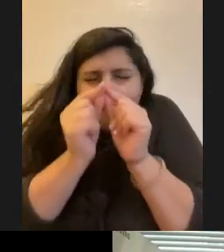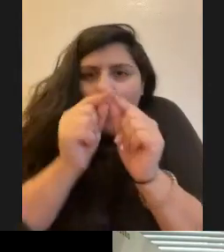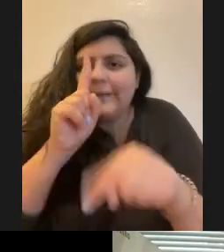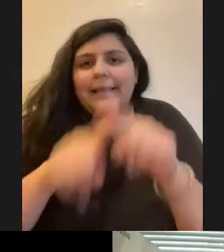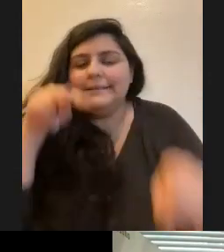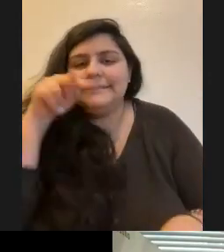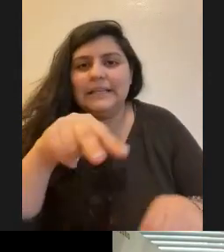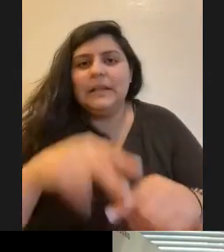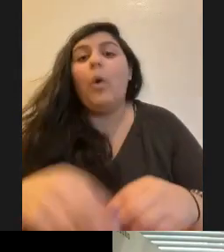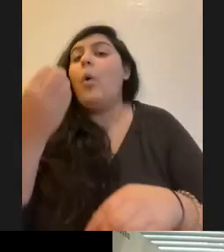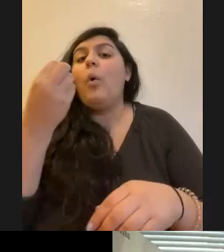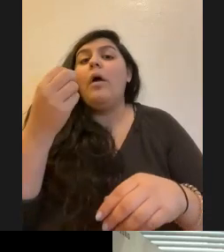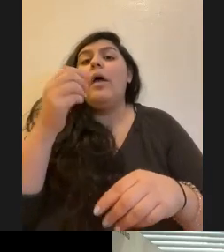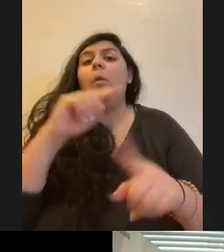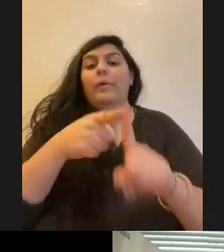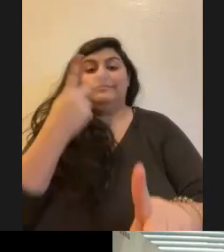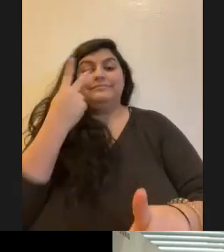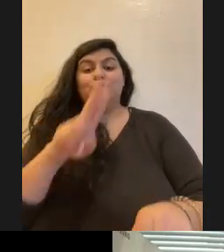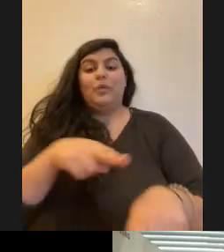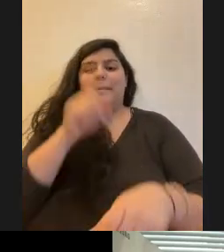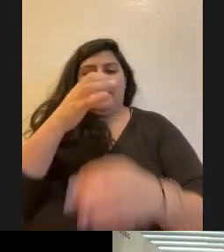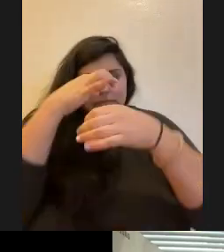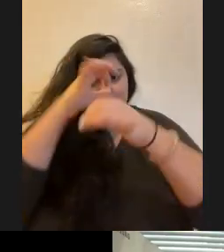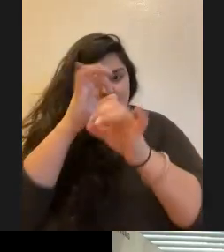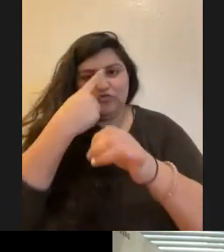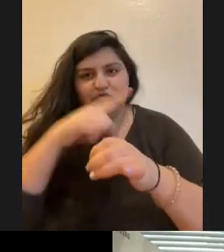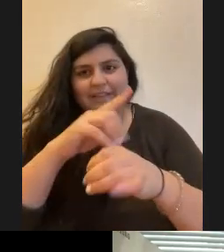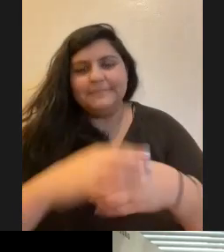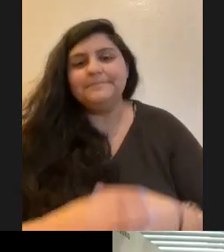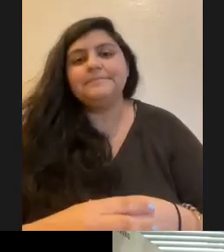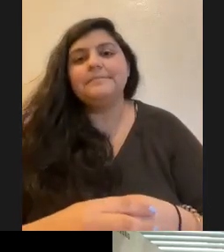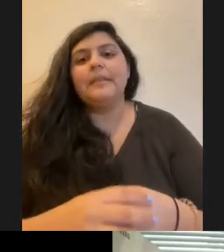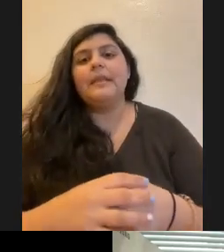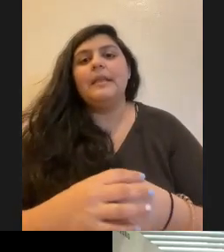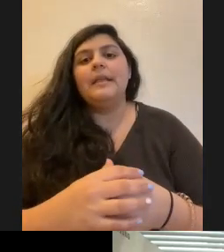well or at all with the naked eye. But they, as